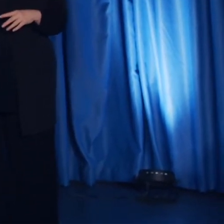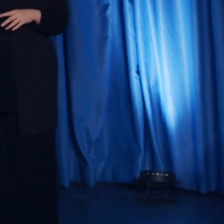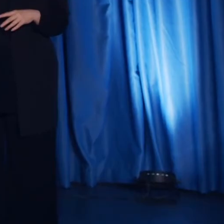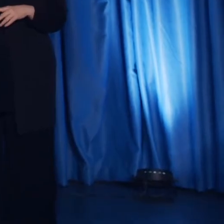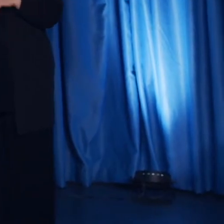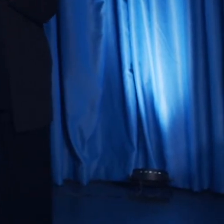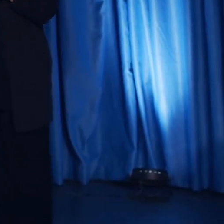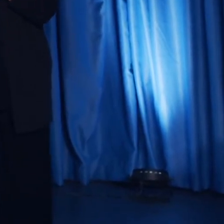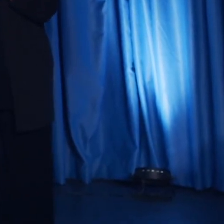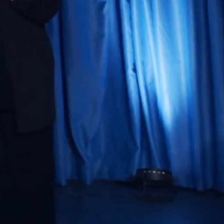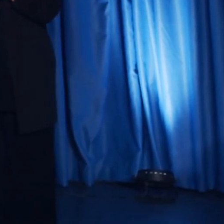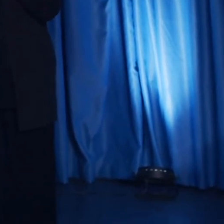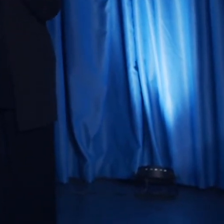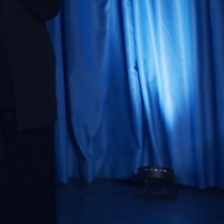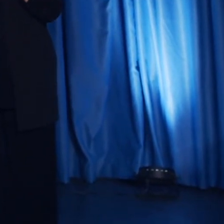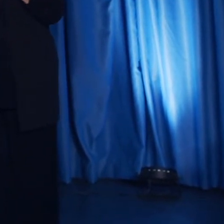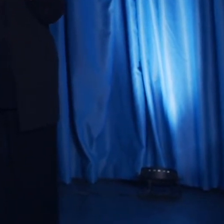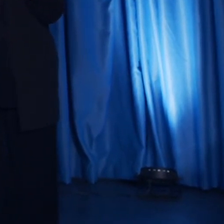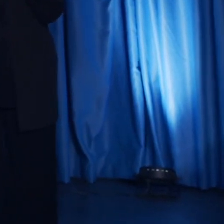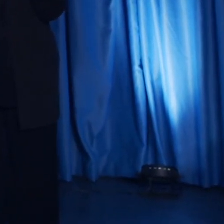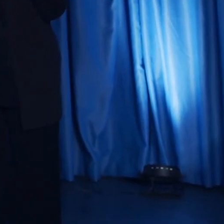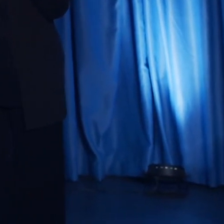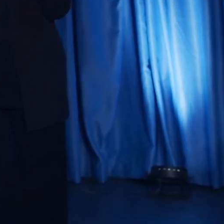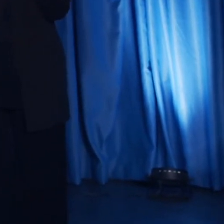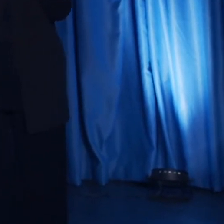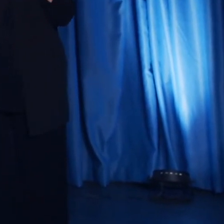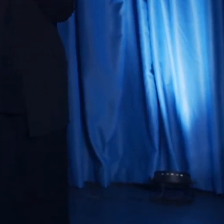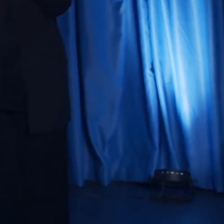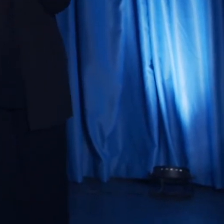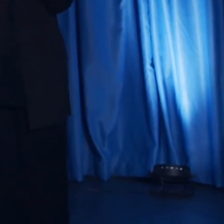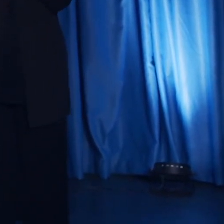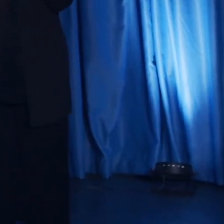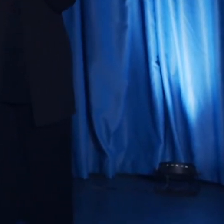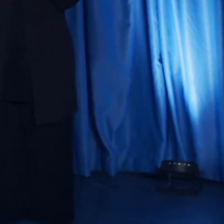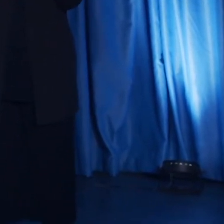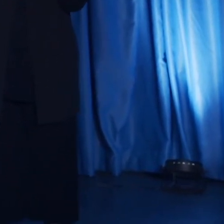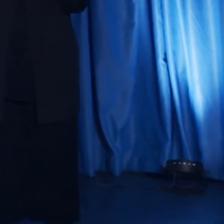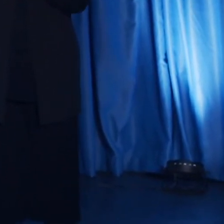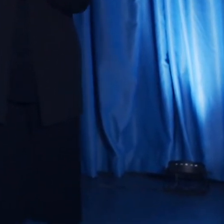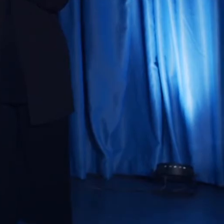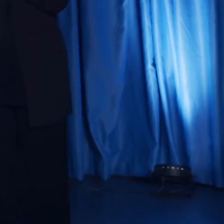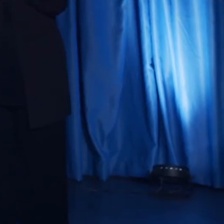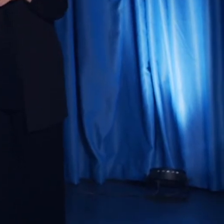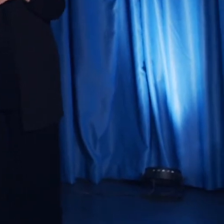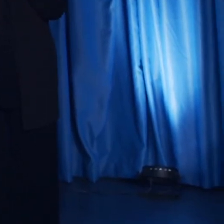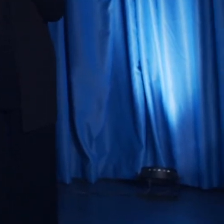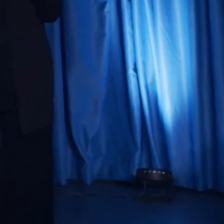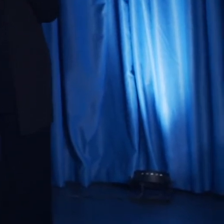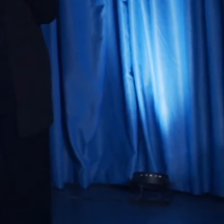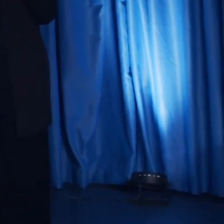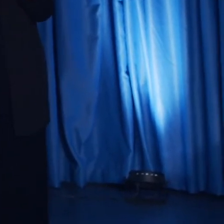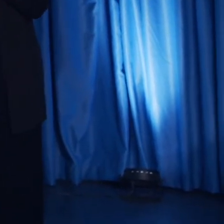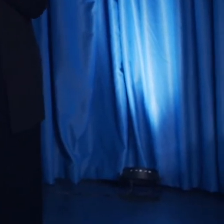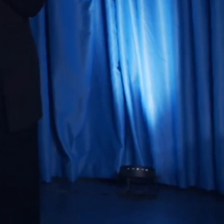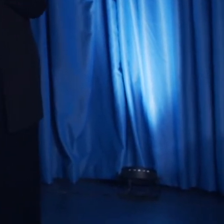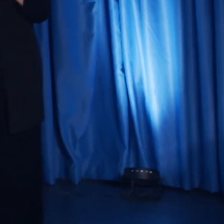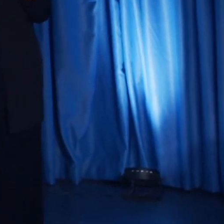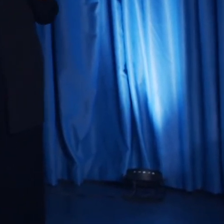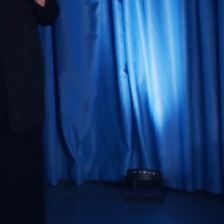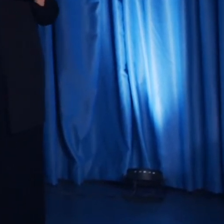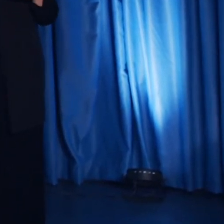ways that this community has rallied and supported one another. And Spokane Arts is going to continue to advocate for more financial support